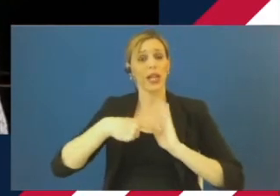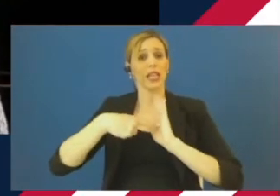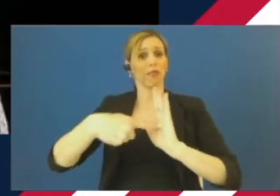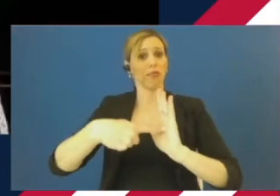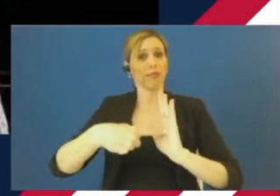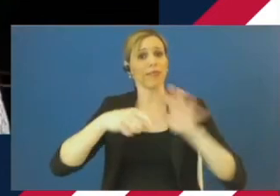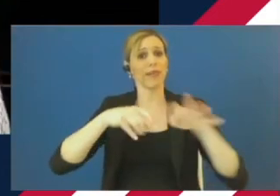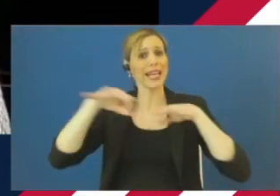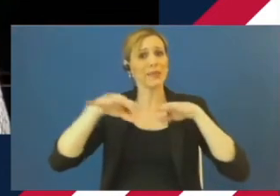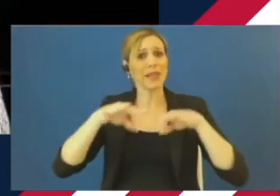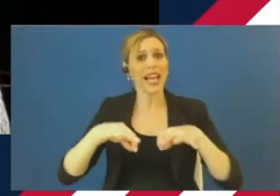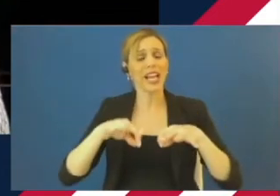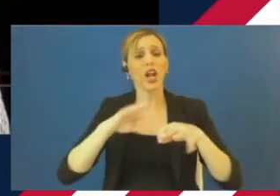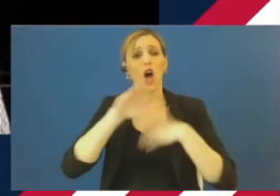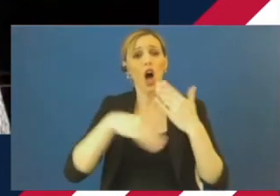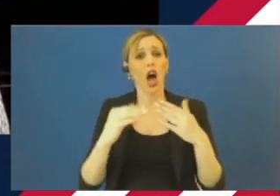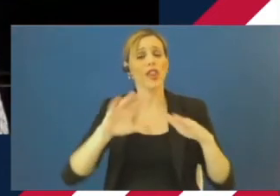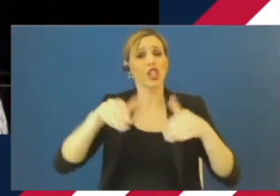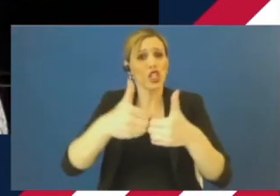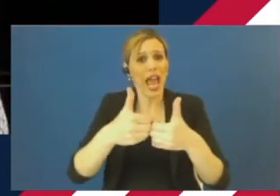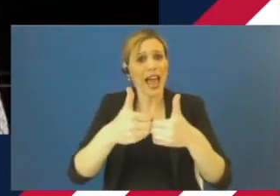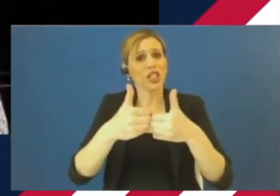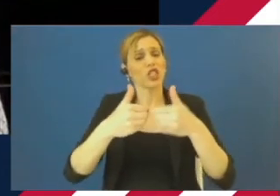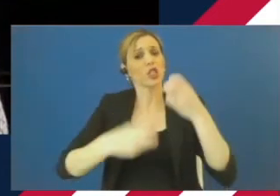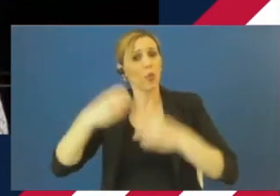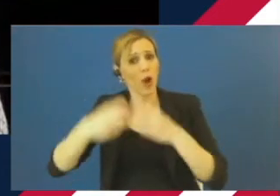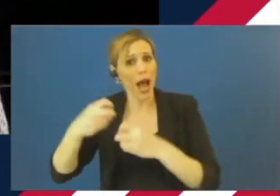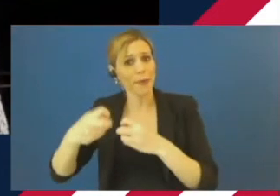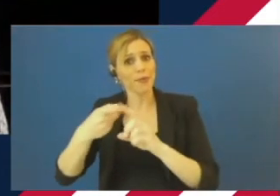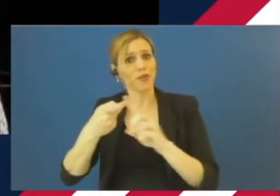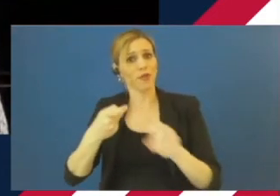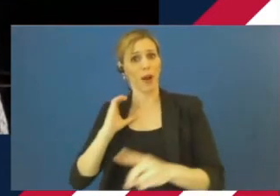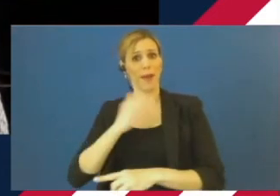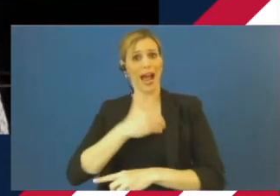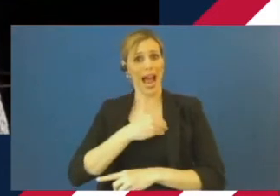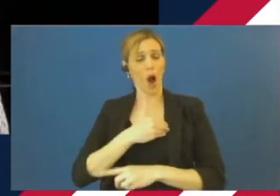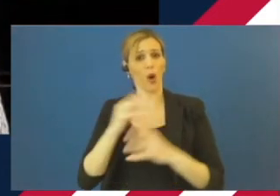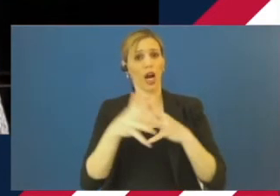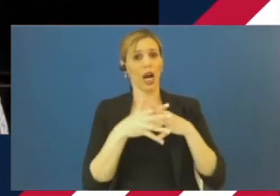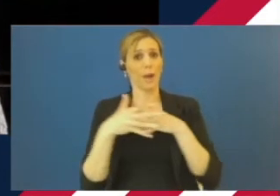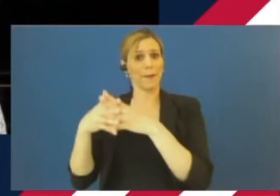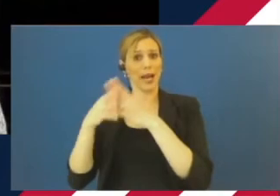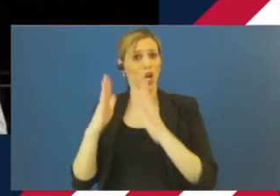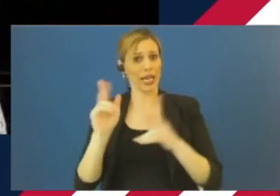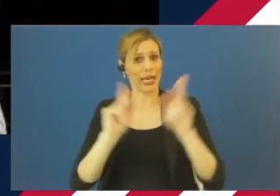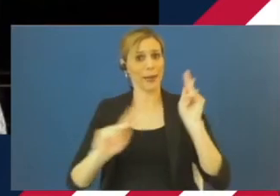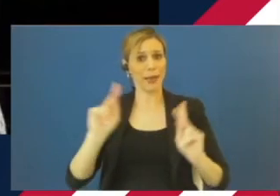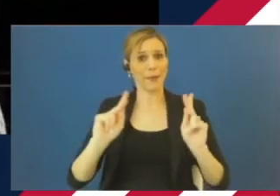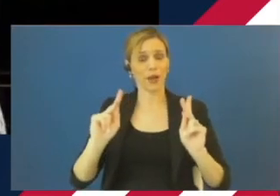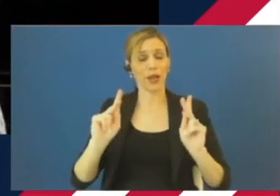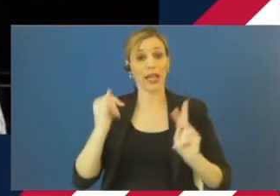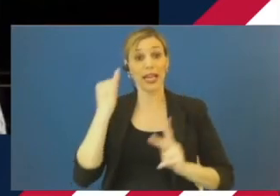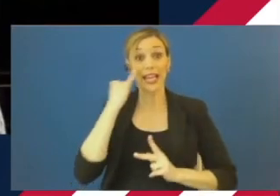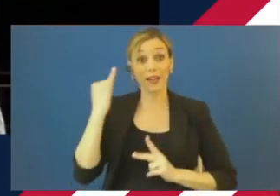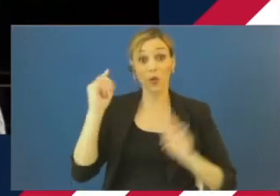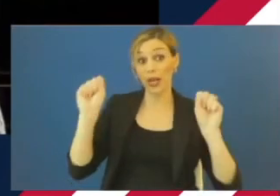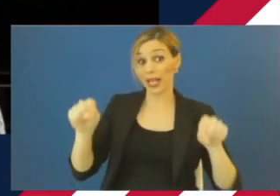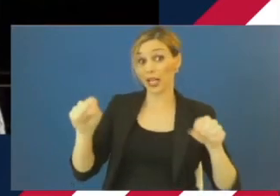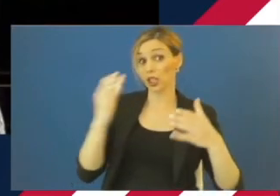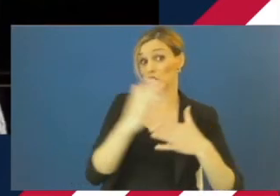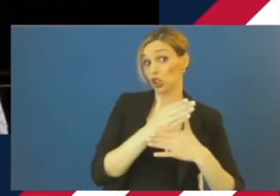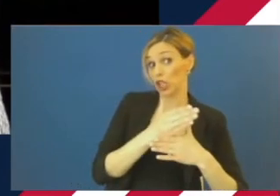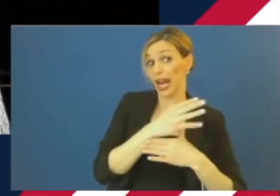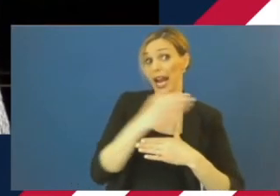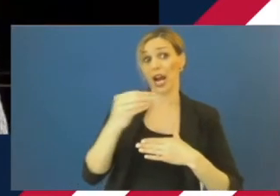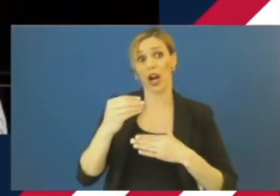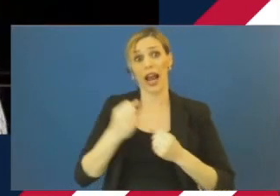are facing. Through the insights and ideas shared in these hearings and online, we can make sure that our platform will reflect the